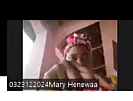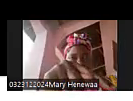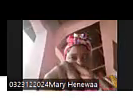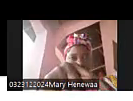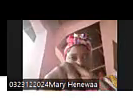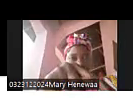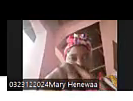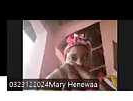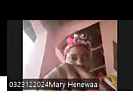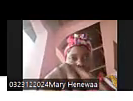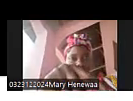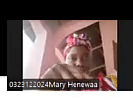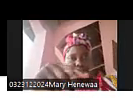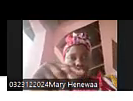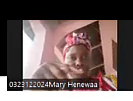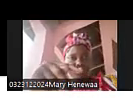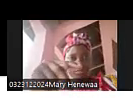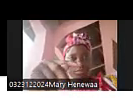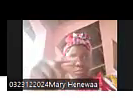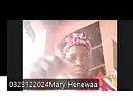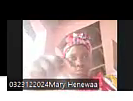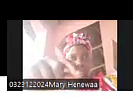Q, like you are picking something